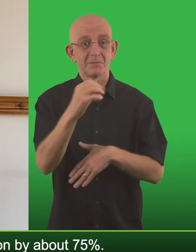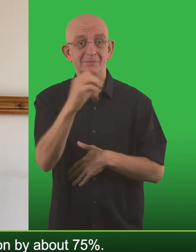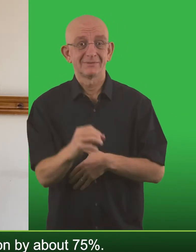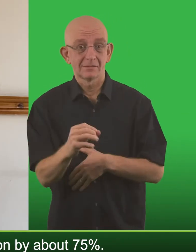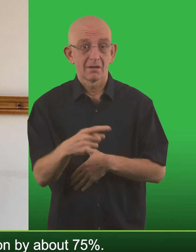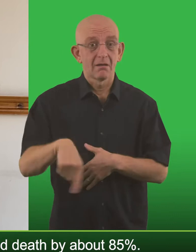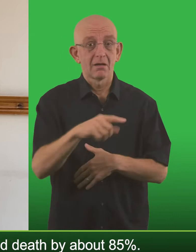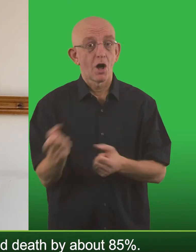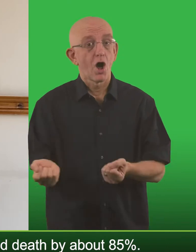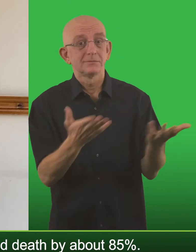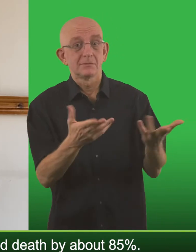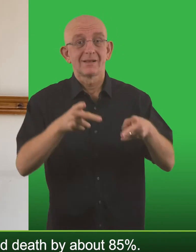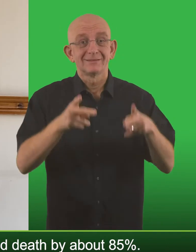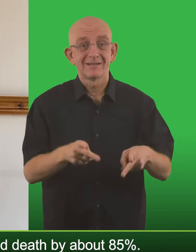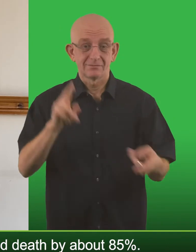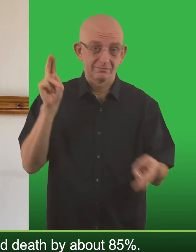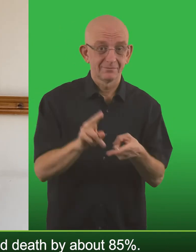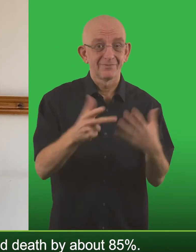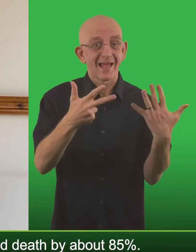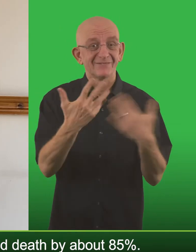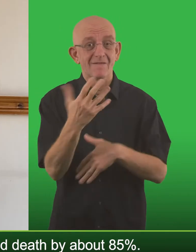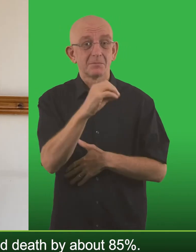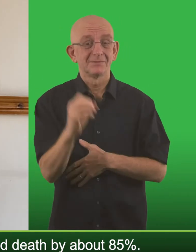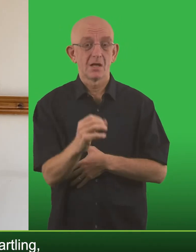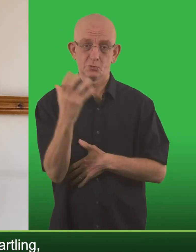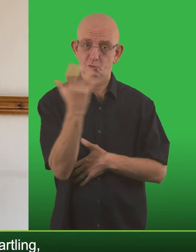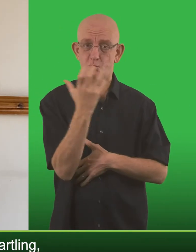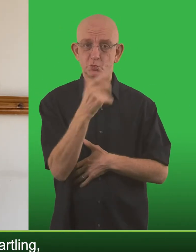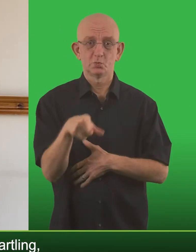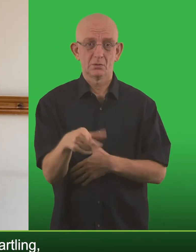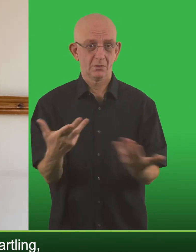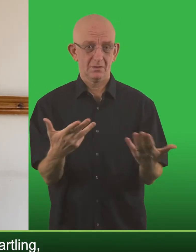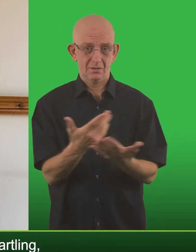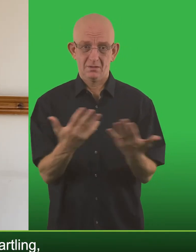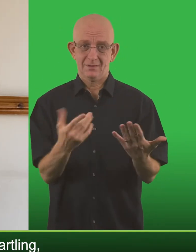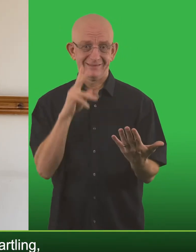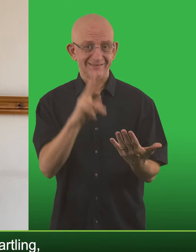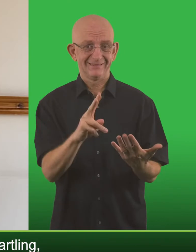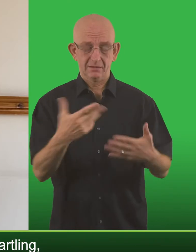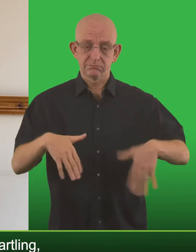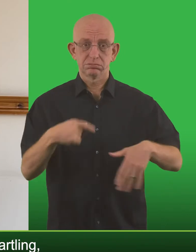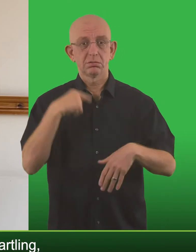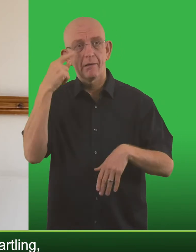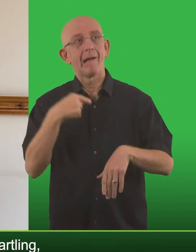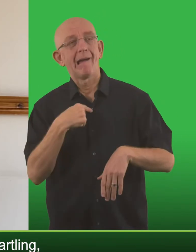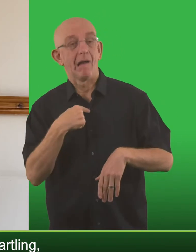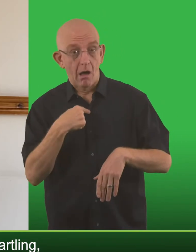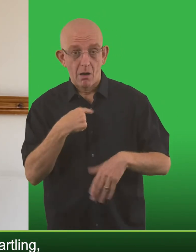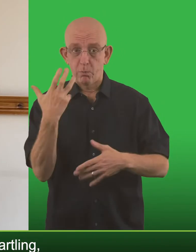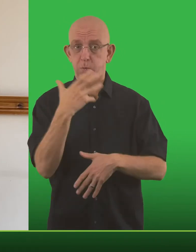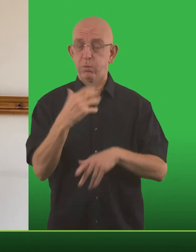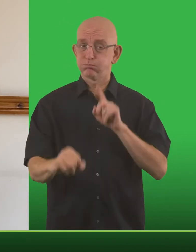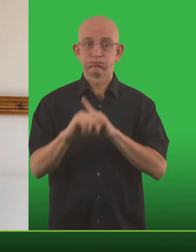about 75%. It reduces the risk of hospitalisation and death by about 85%. Those numbers are startling. Those numbers are more positive than I dared